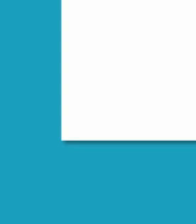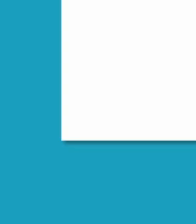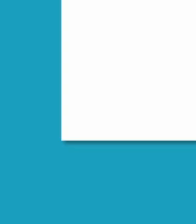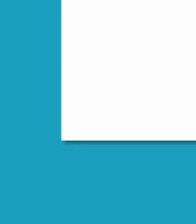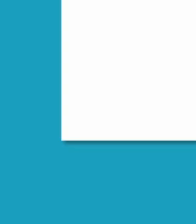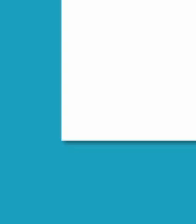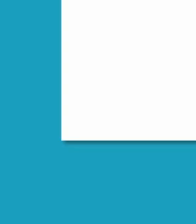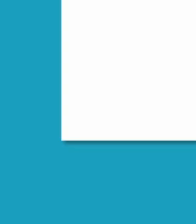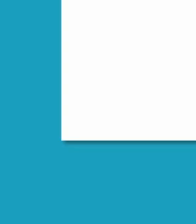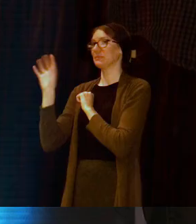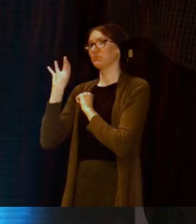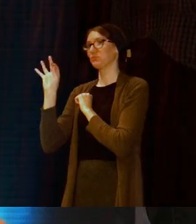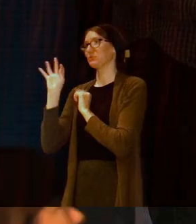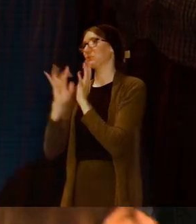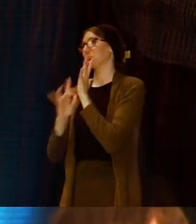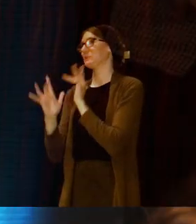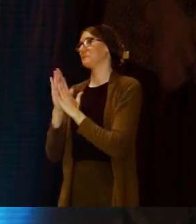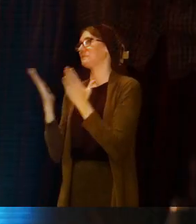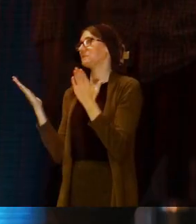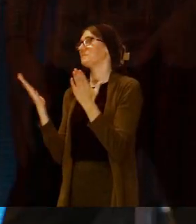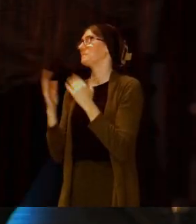bring us the word.